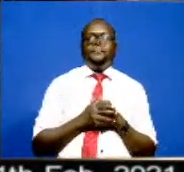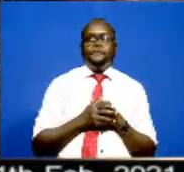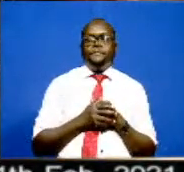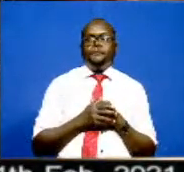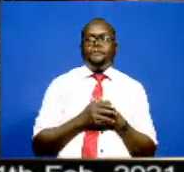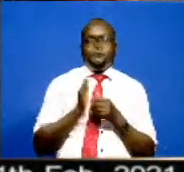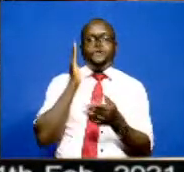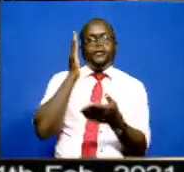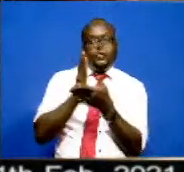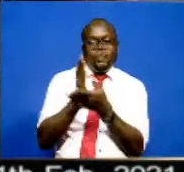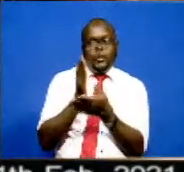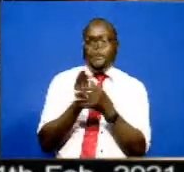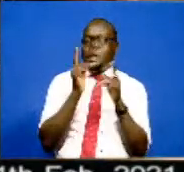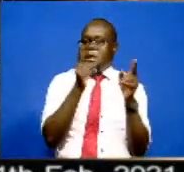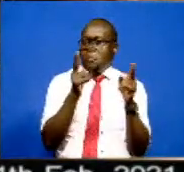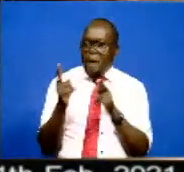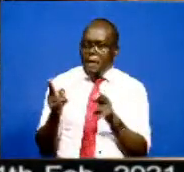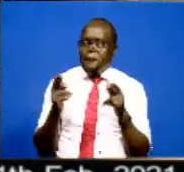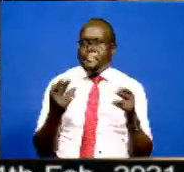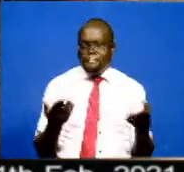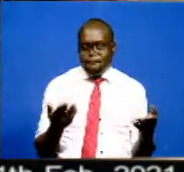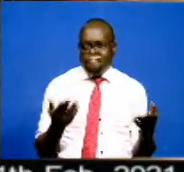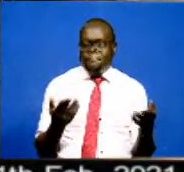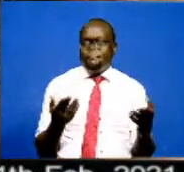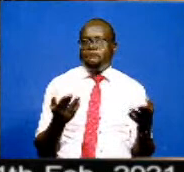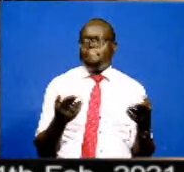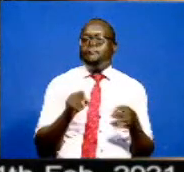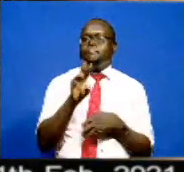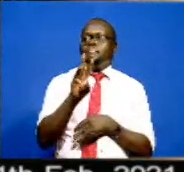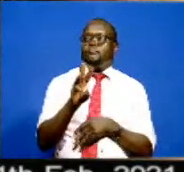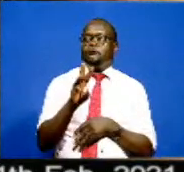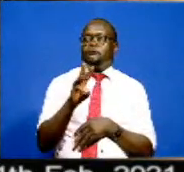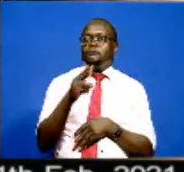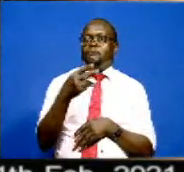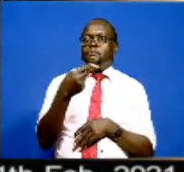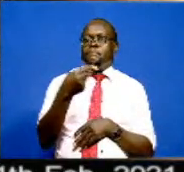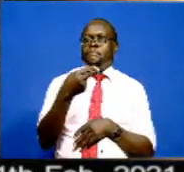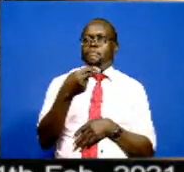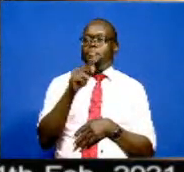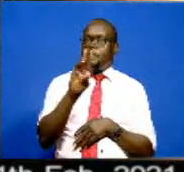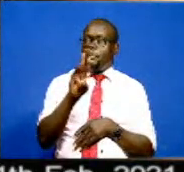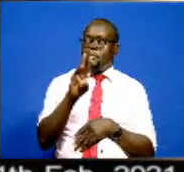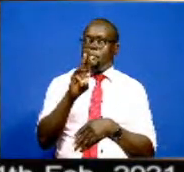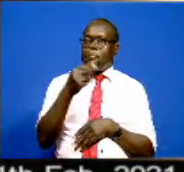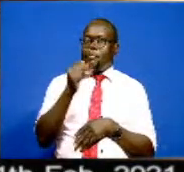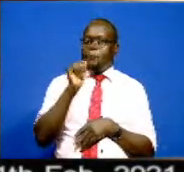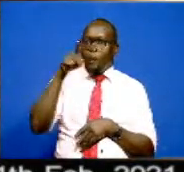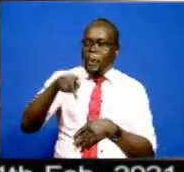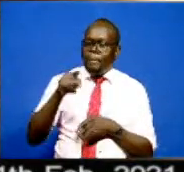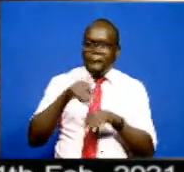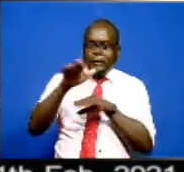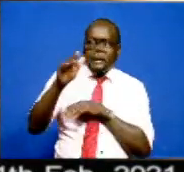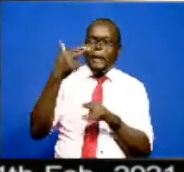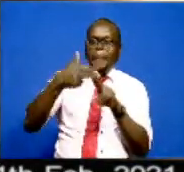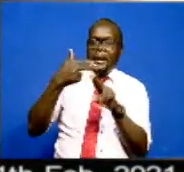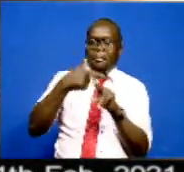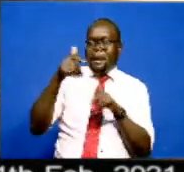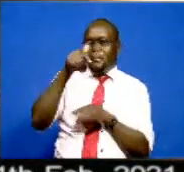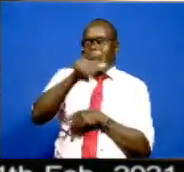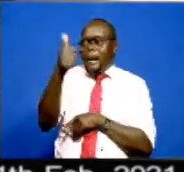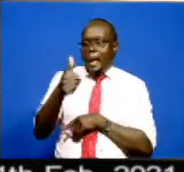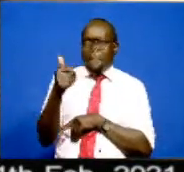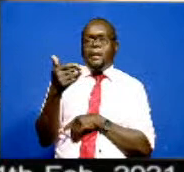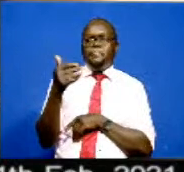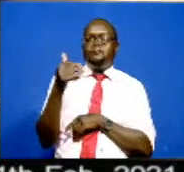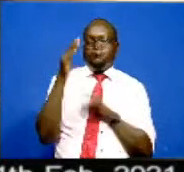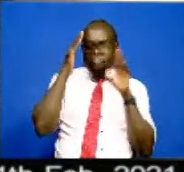Ideally, or ordinarily, it was a whip who should have forwarded the names, but because of some other commitments, in fact, I had to